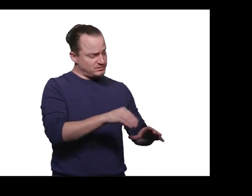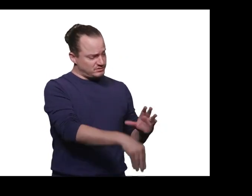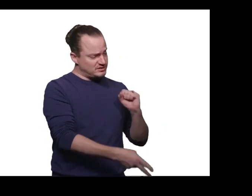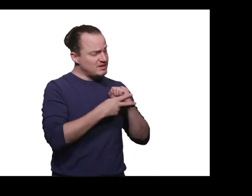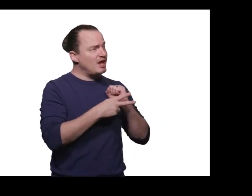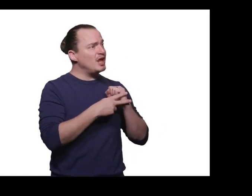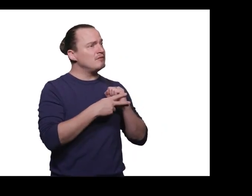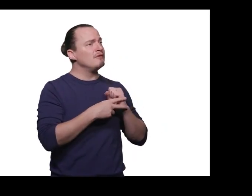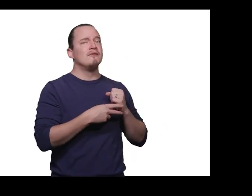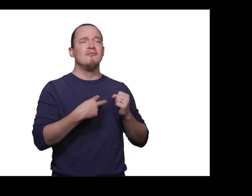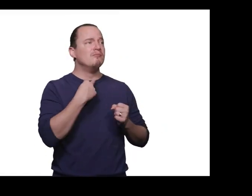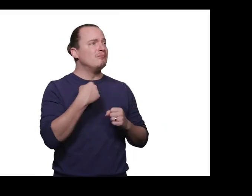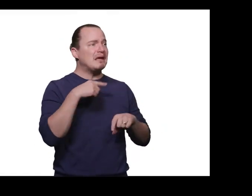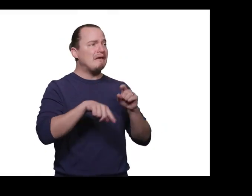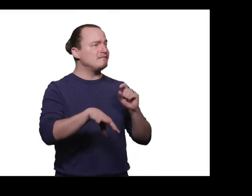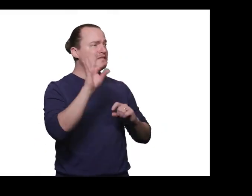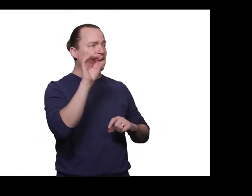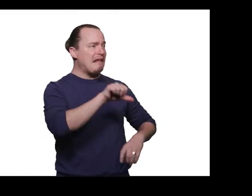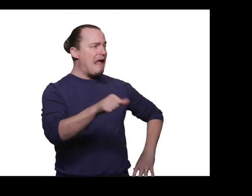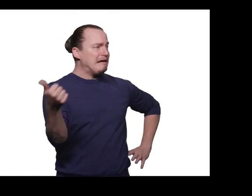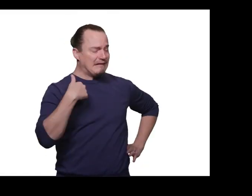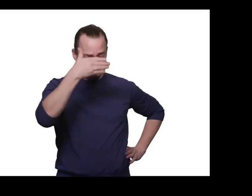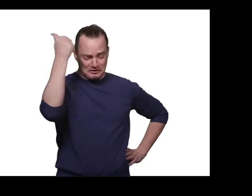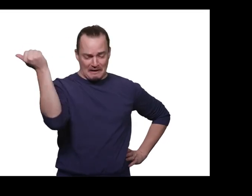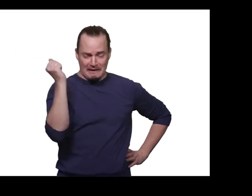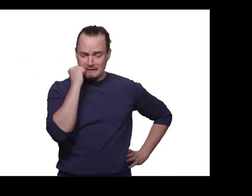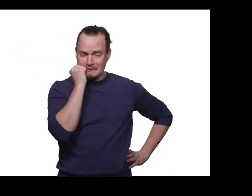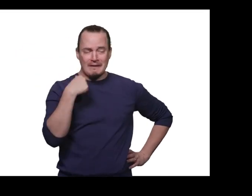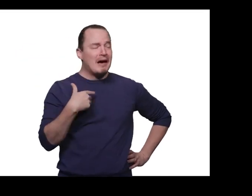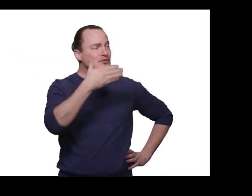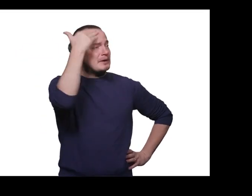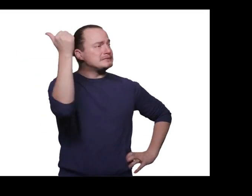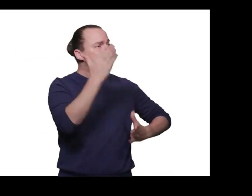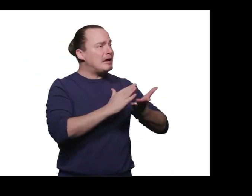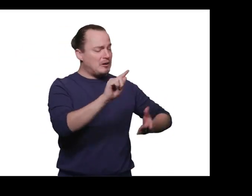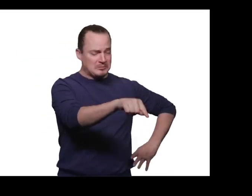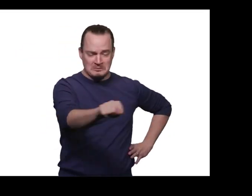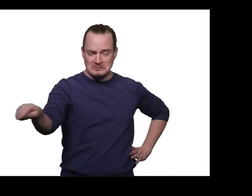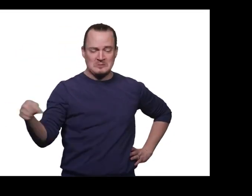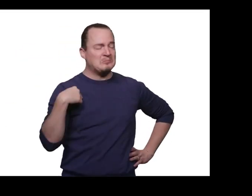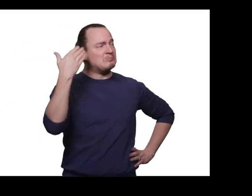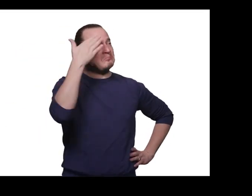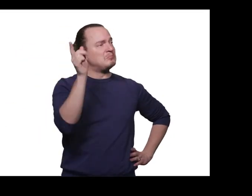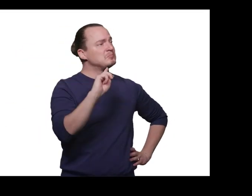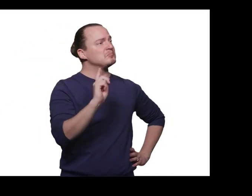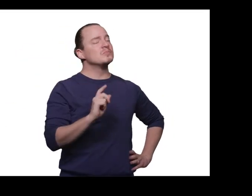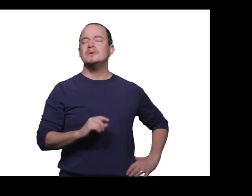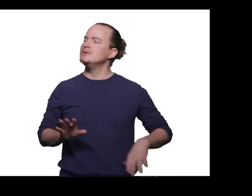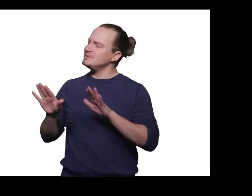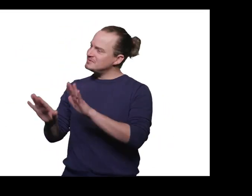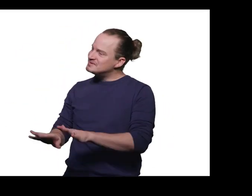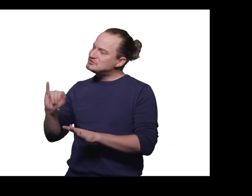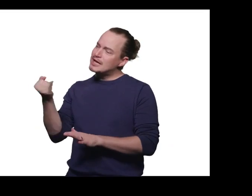up later. Well, I can't find all my acorns. I left some of them down in the soil. Jasper,